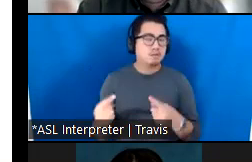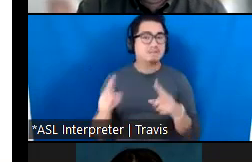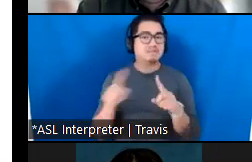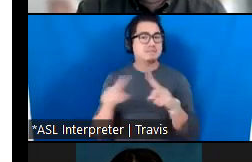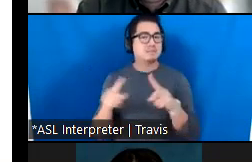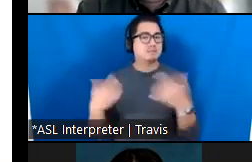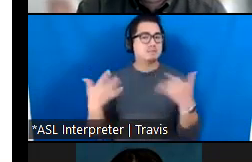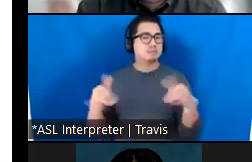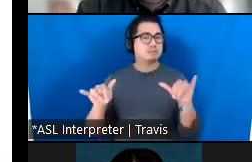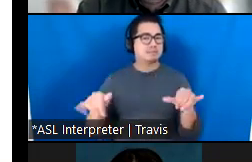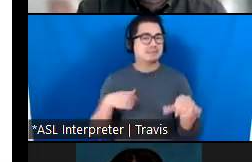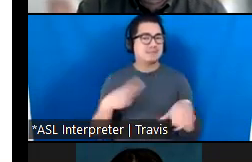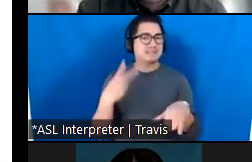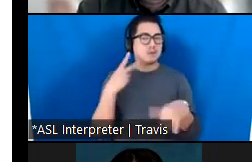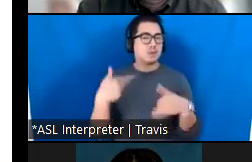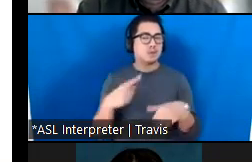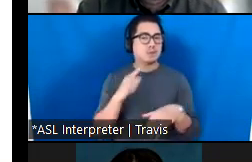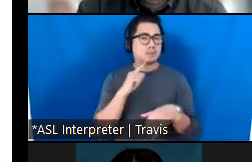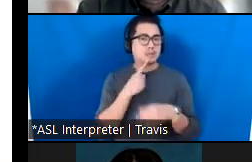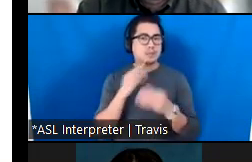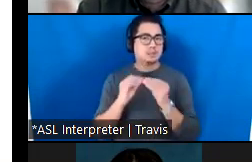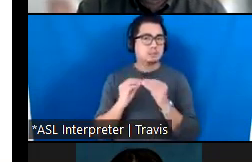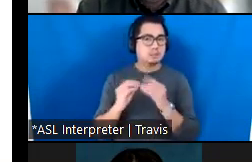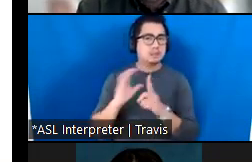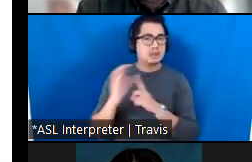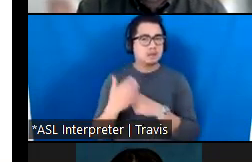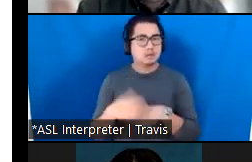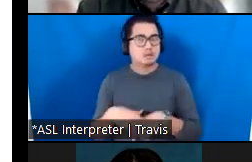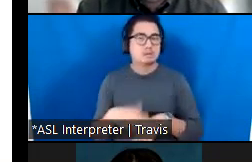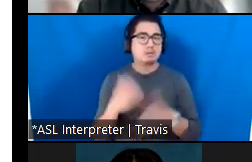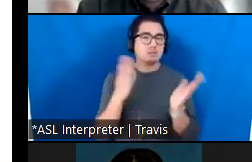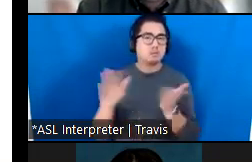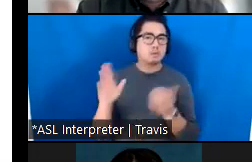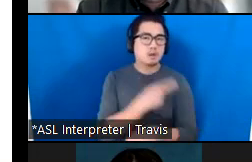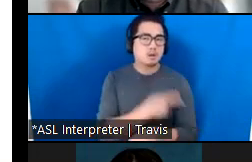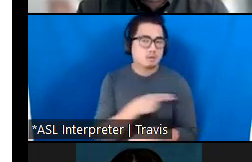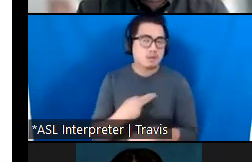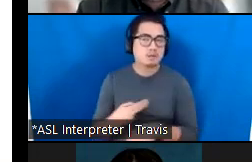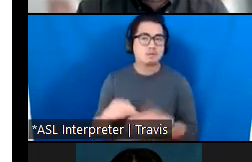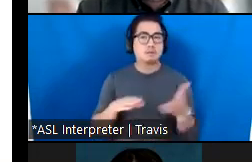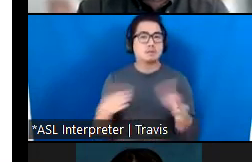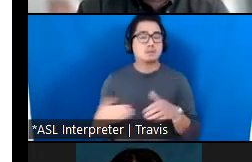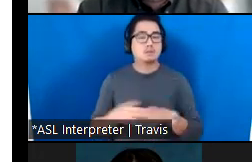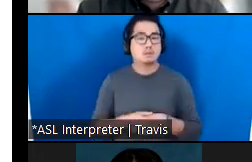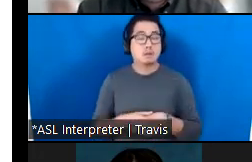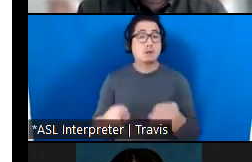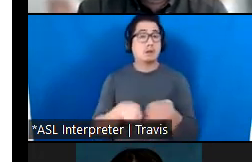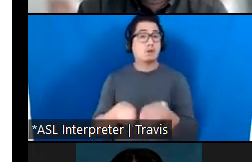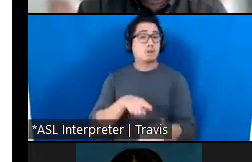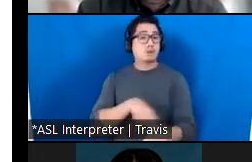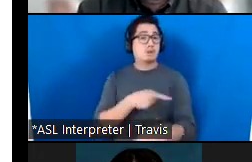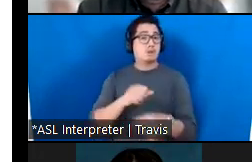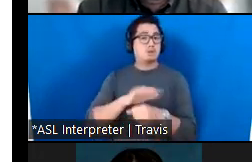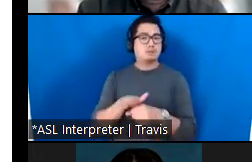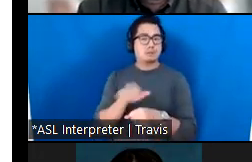a significant number of cases, hospitalizations, and deaths. Also, the problem of long COVID, it's not really reflected